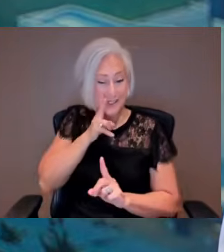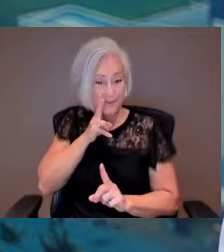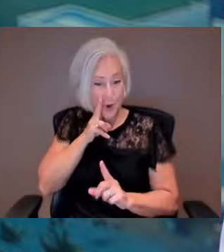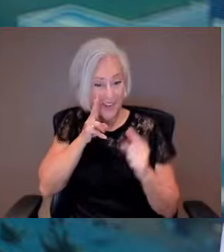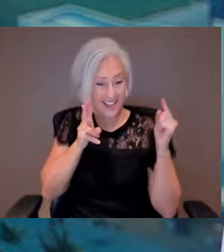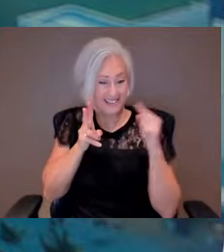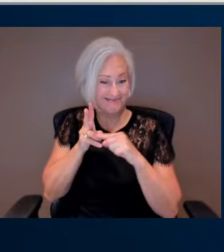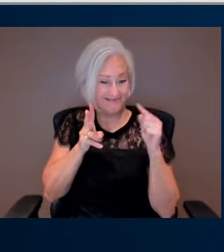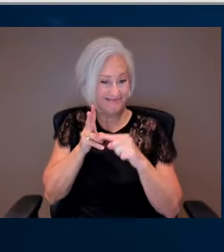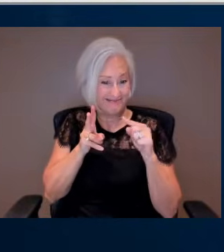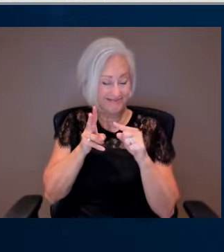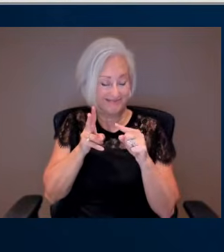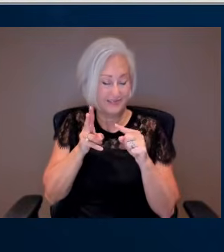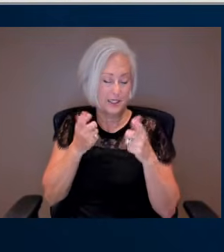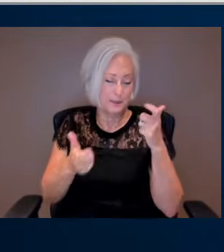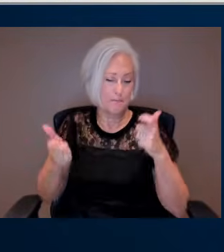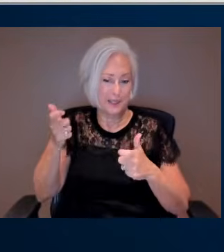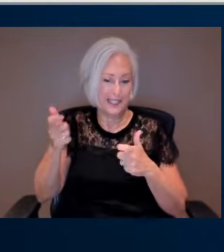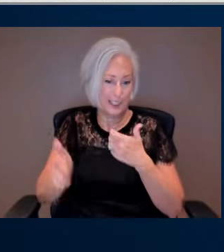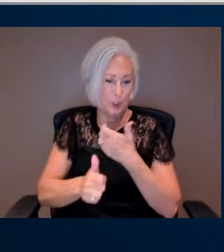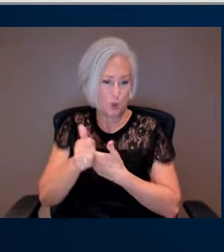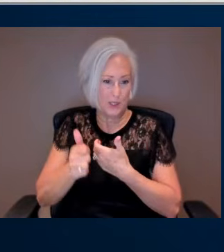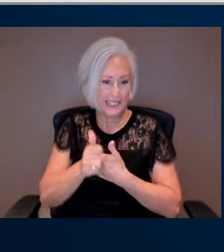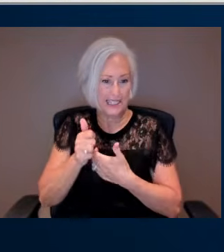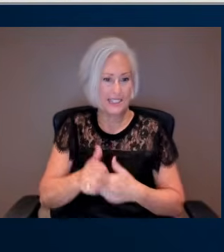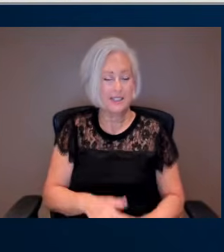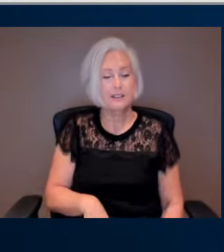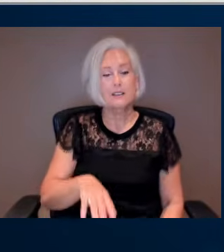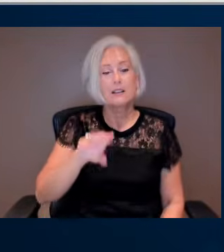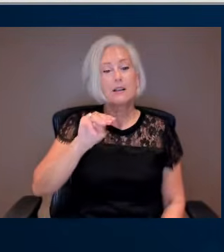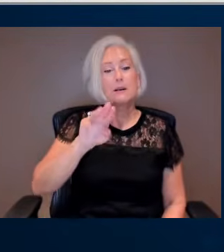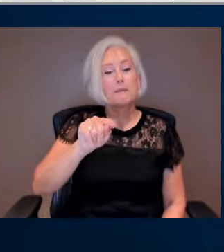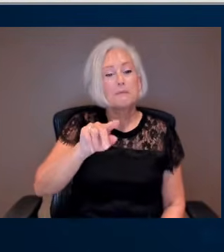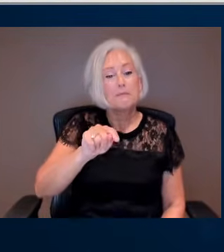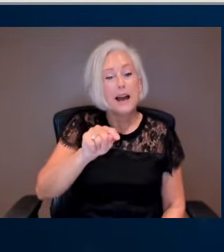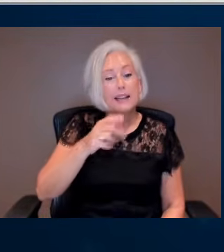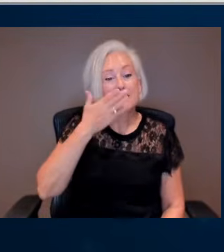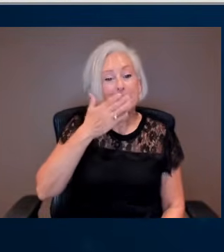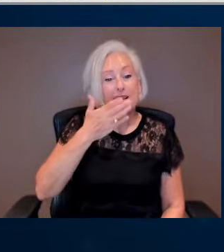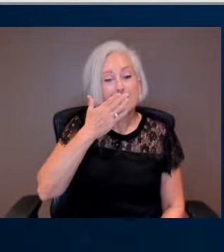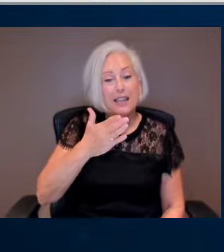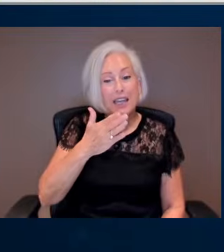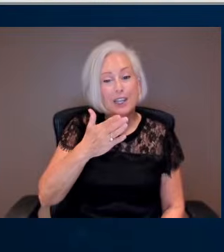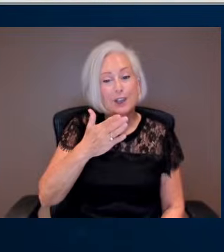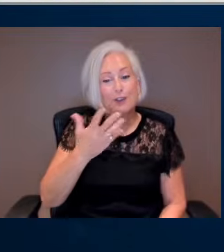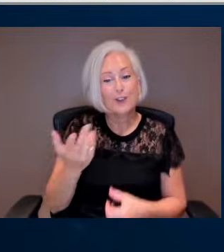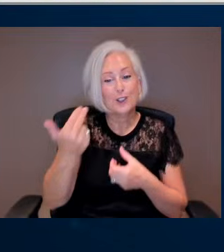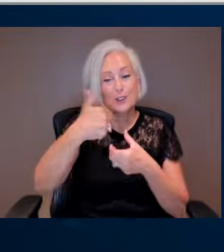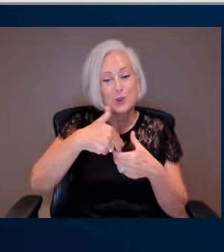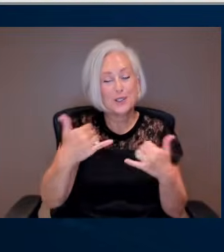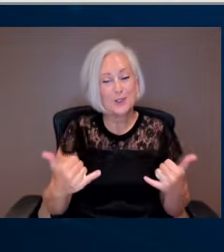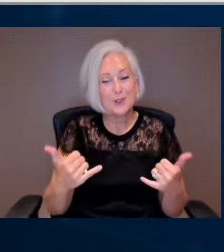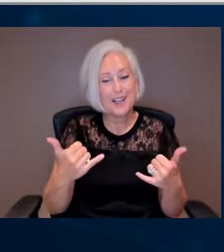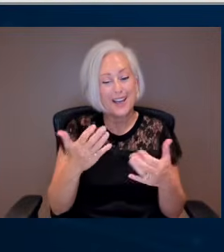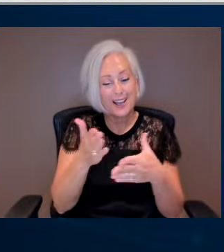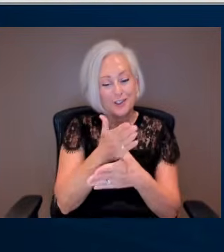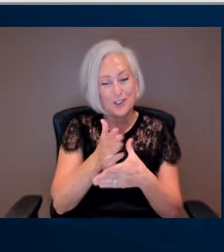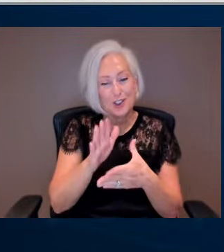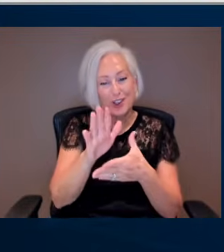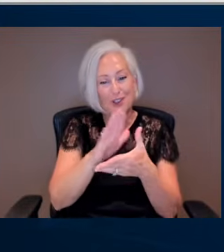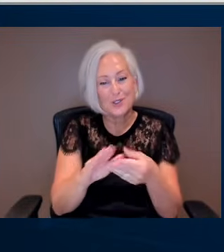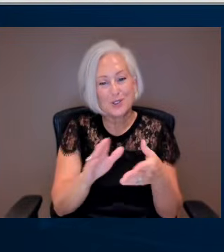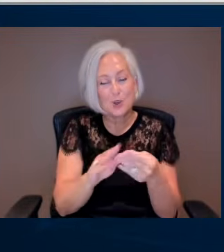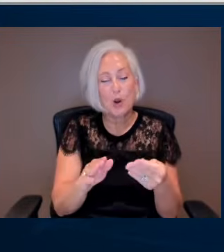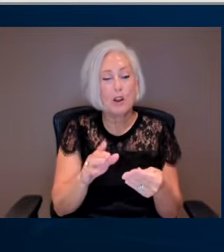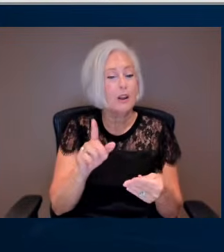important risk. Matt, thank you so much for just being with us today and sharing your story. What do you want the big takeaway from your